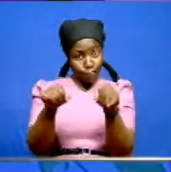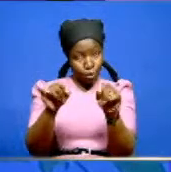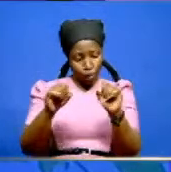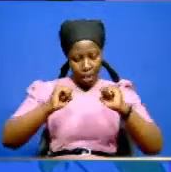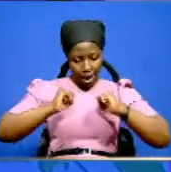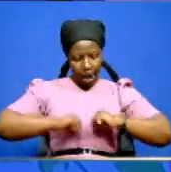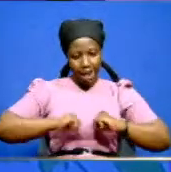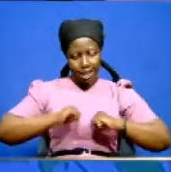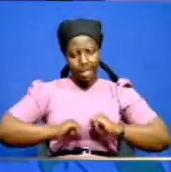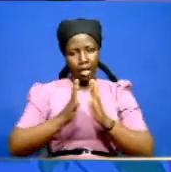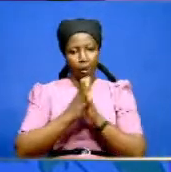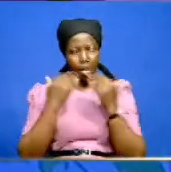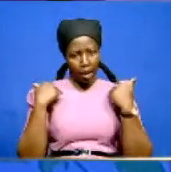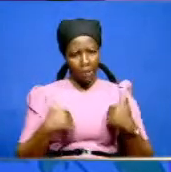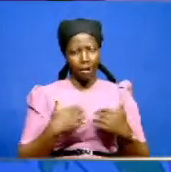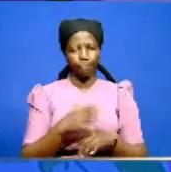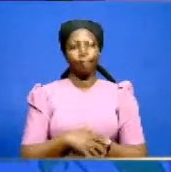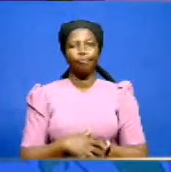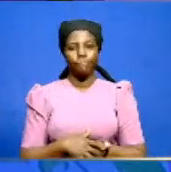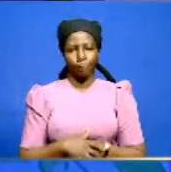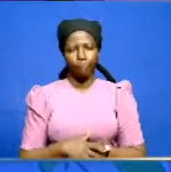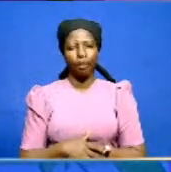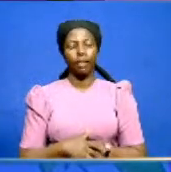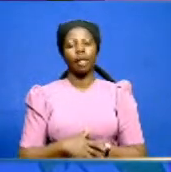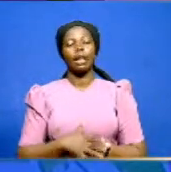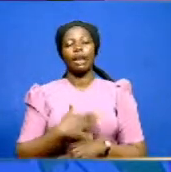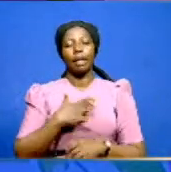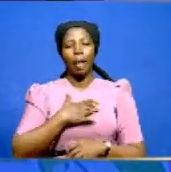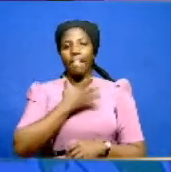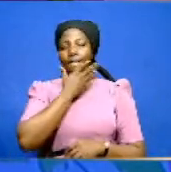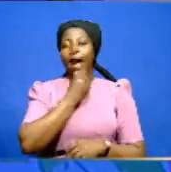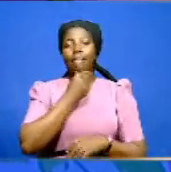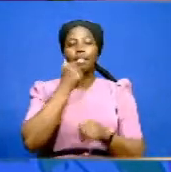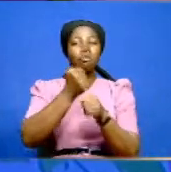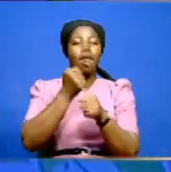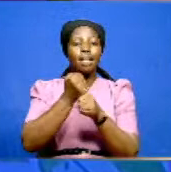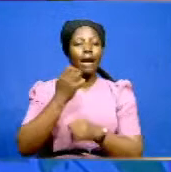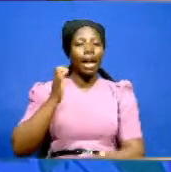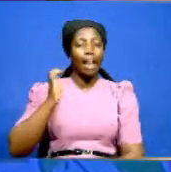is Dad's work ethic.